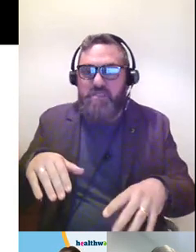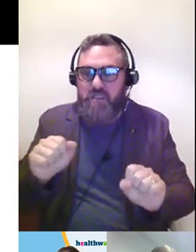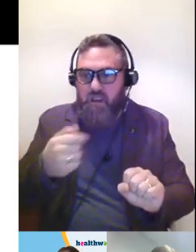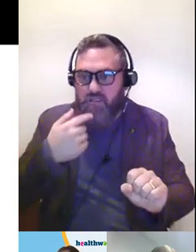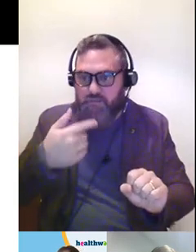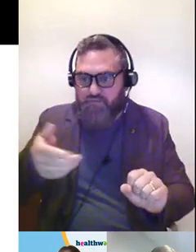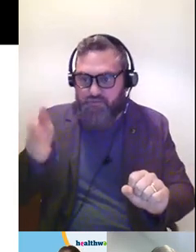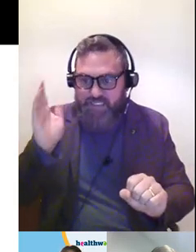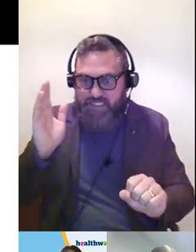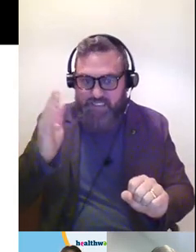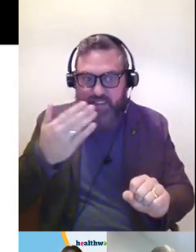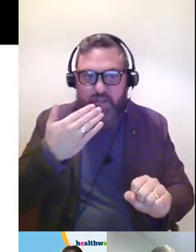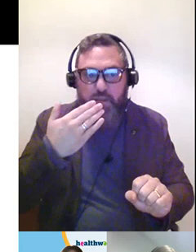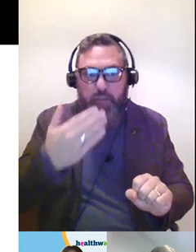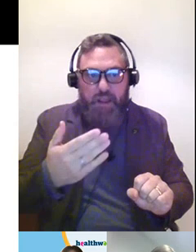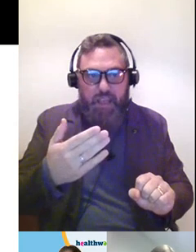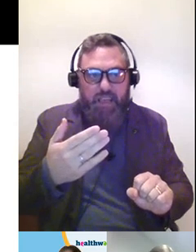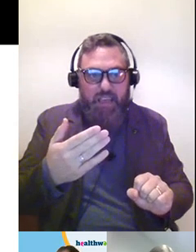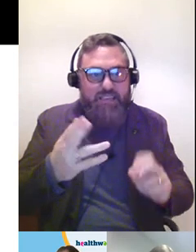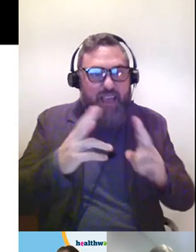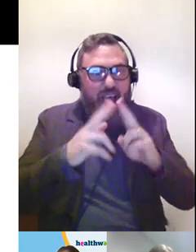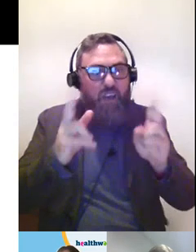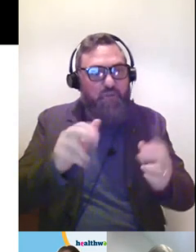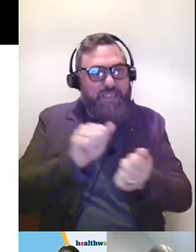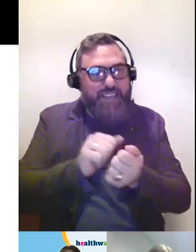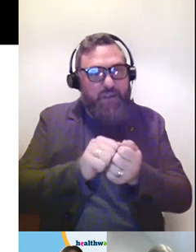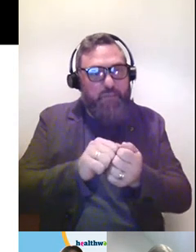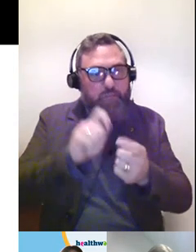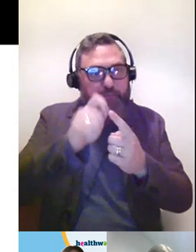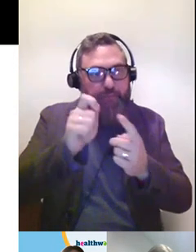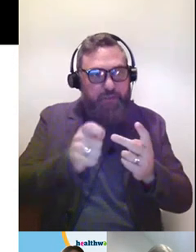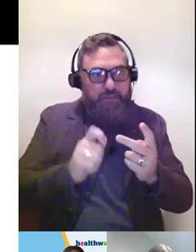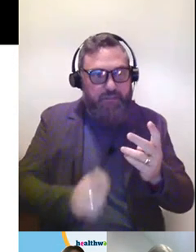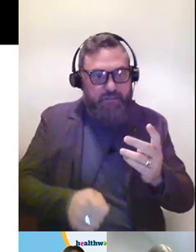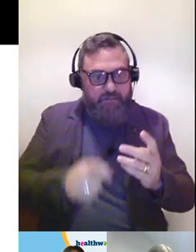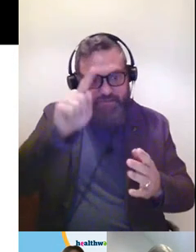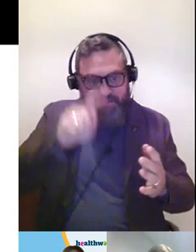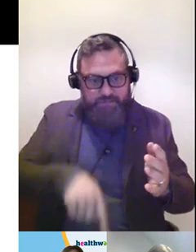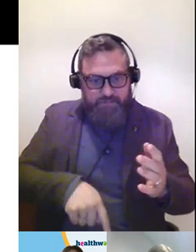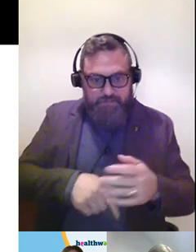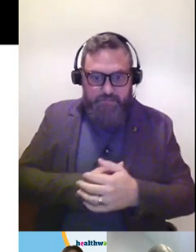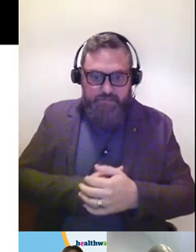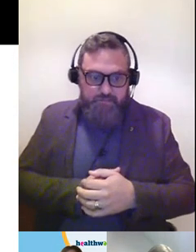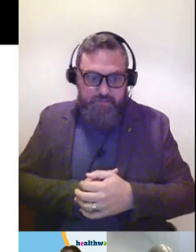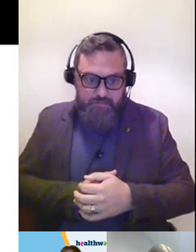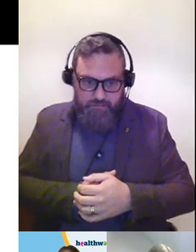just bring the housekeeping points up, please?